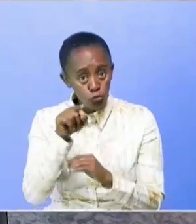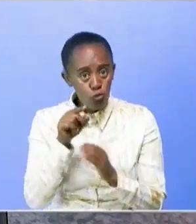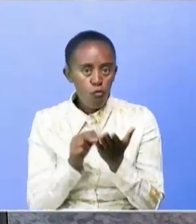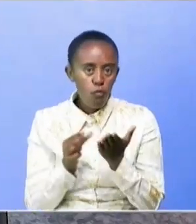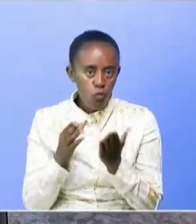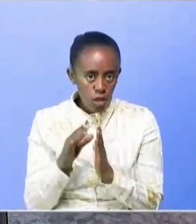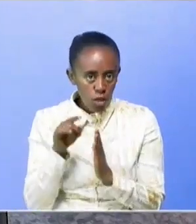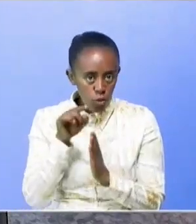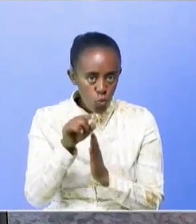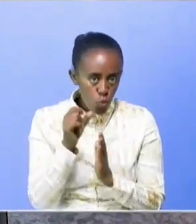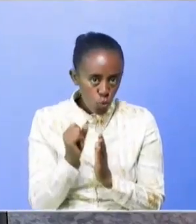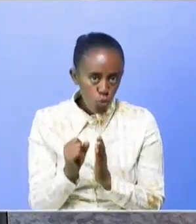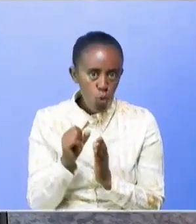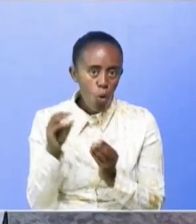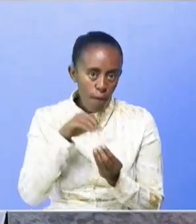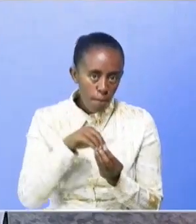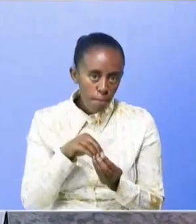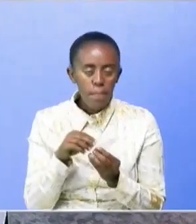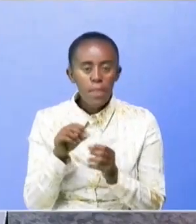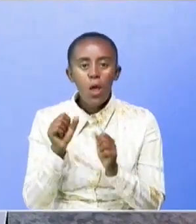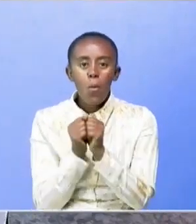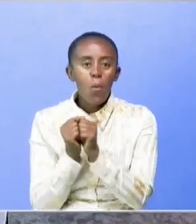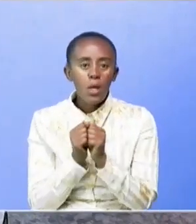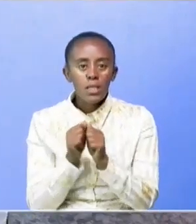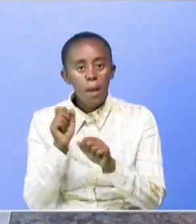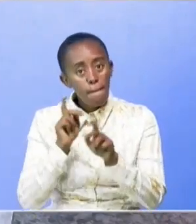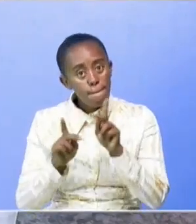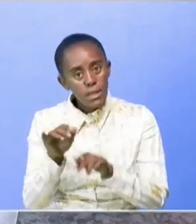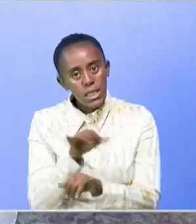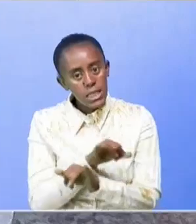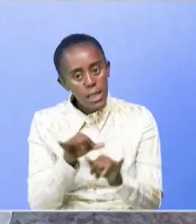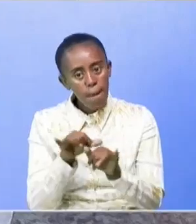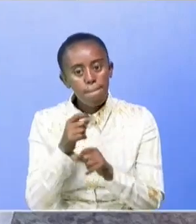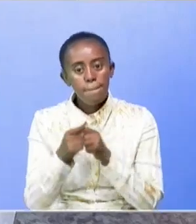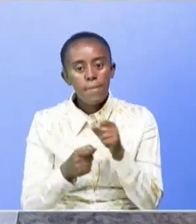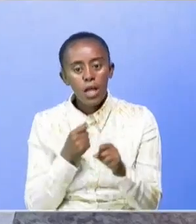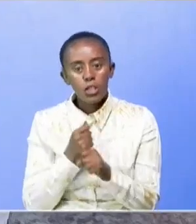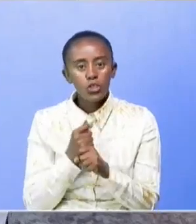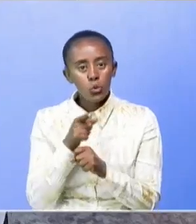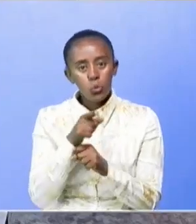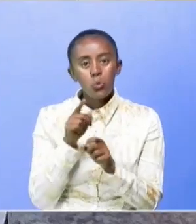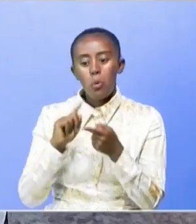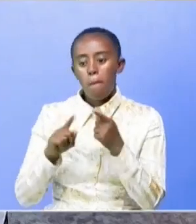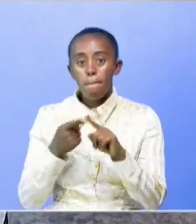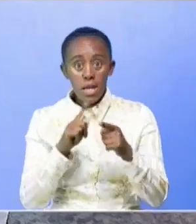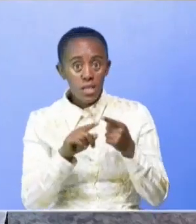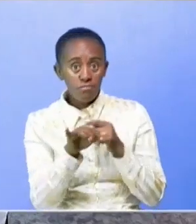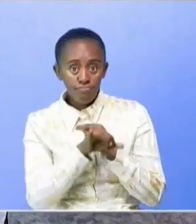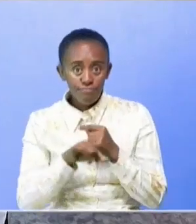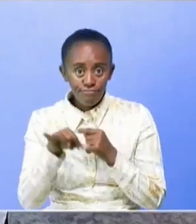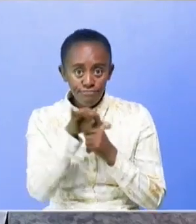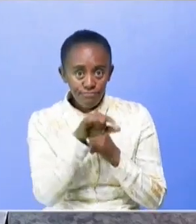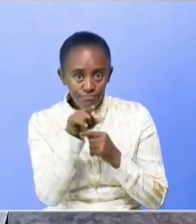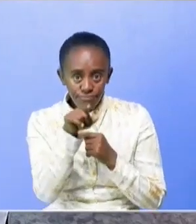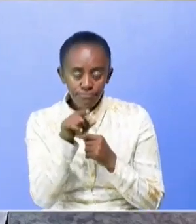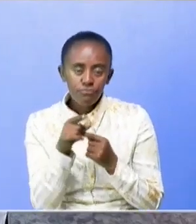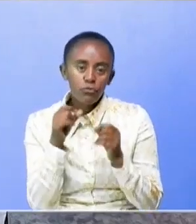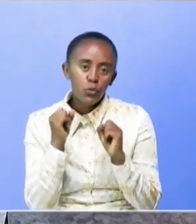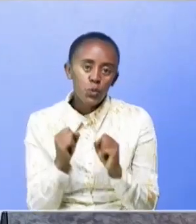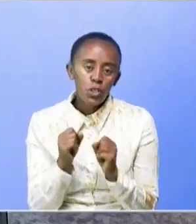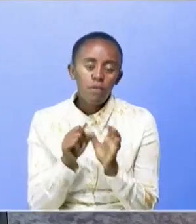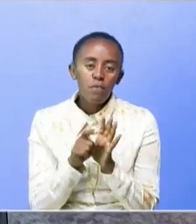could also, with people at the same age as you, with your peers, you could, for